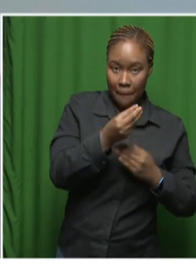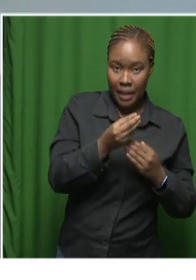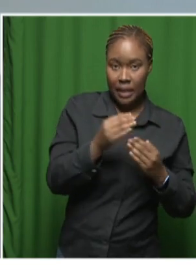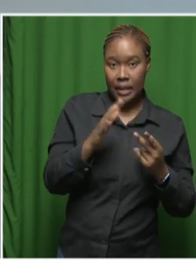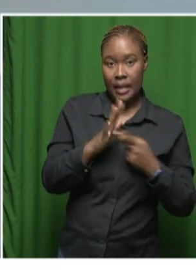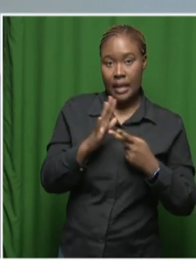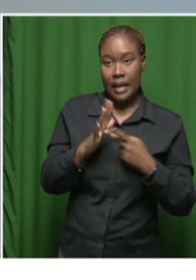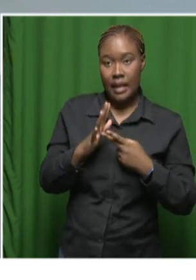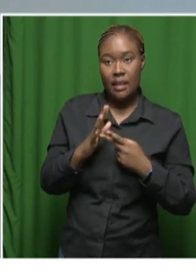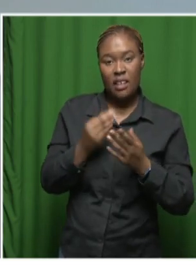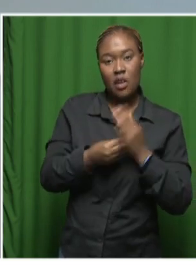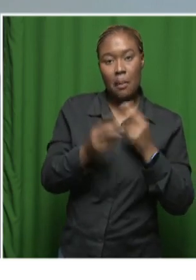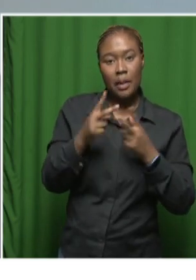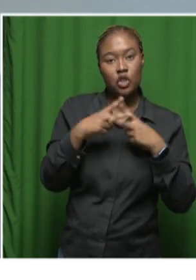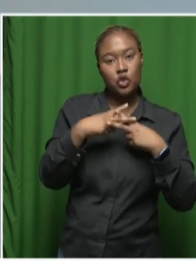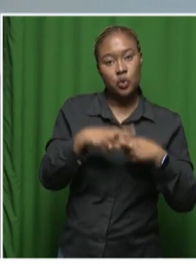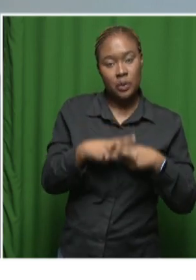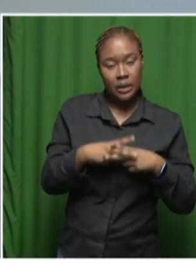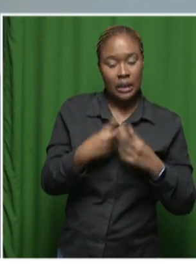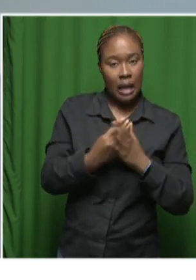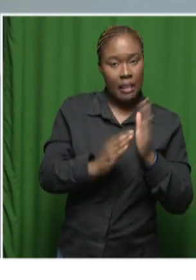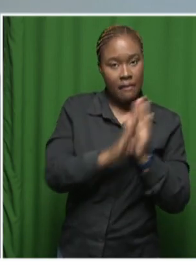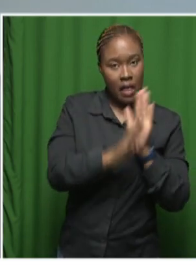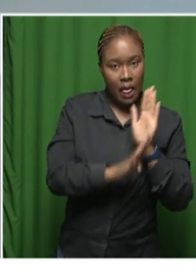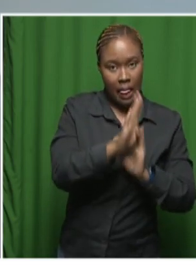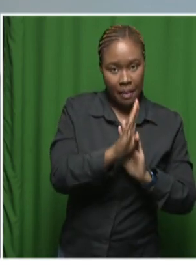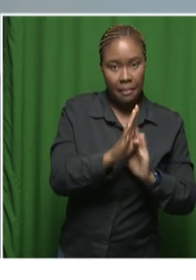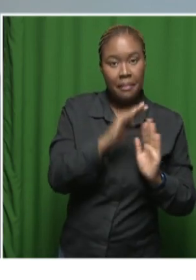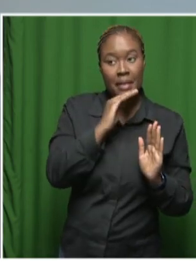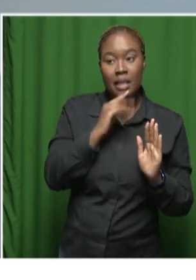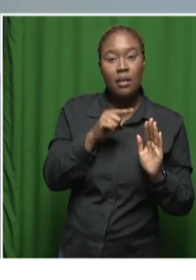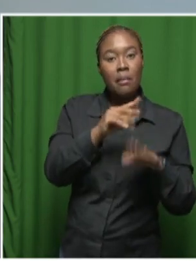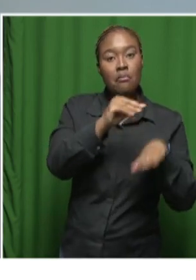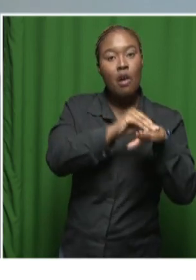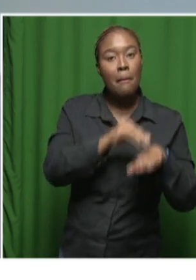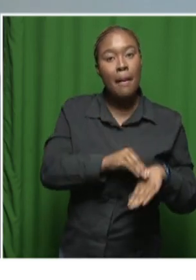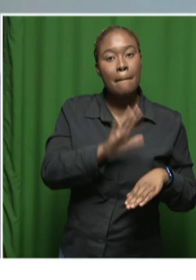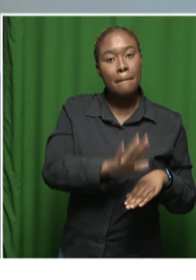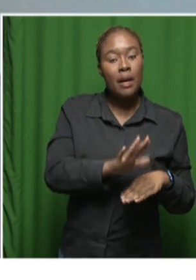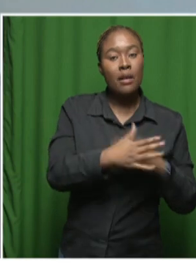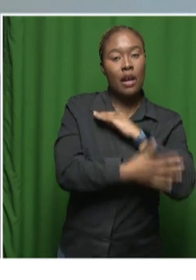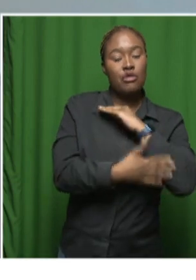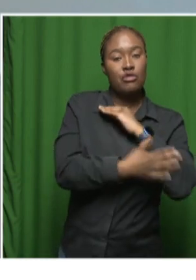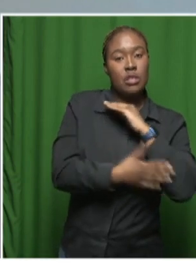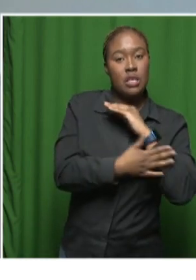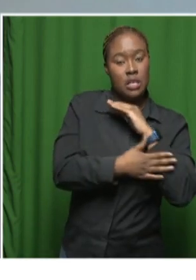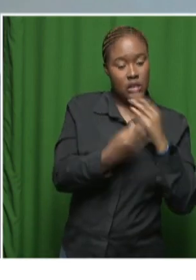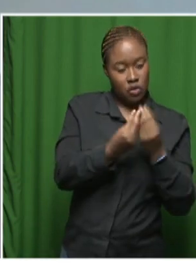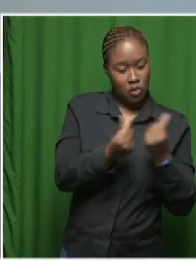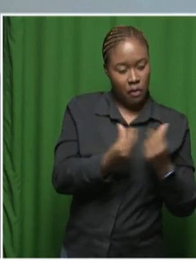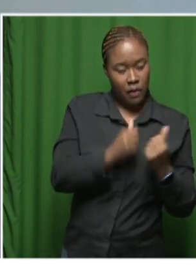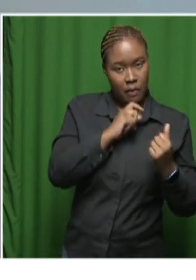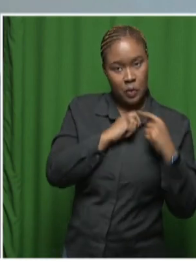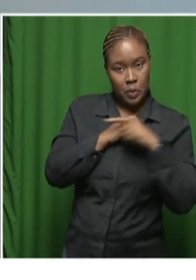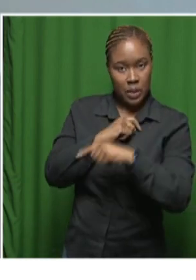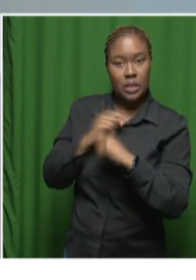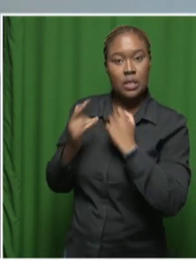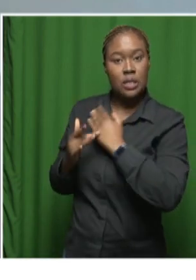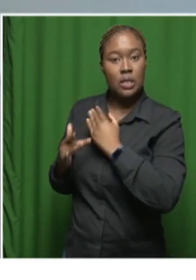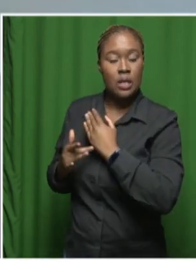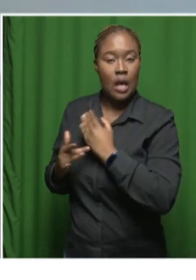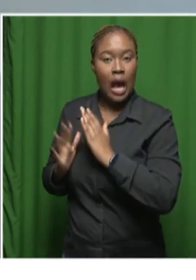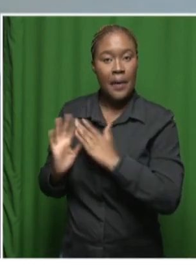using digital twins. How can we solve problems using technology and just ensuring that we have more efficient cities, we